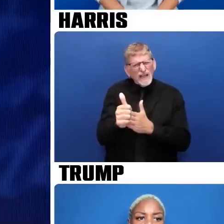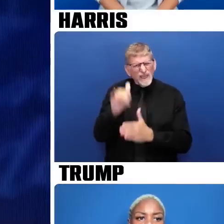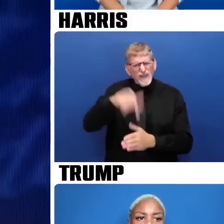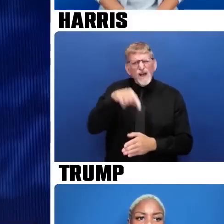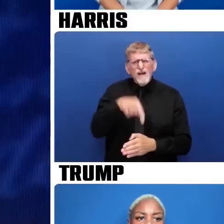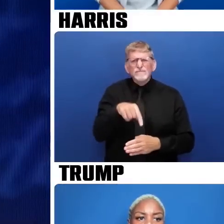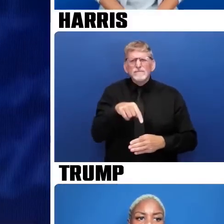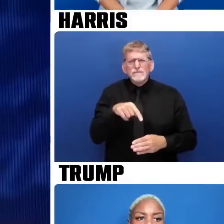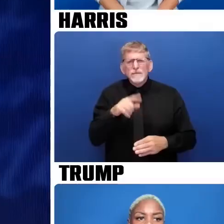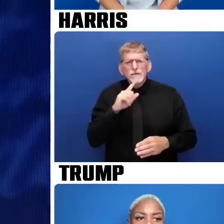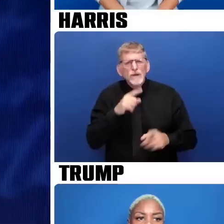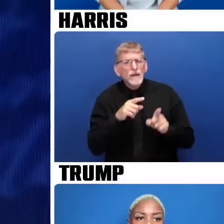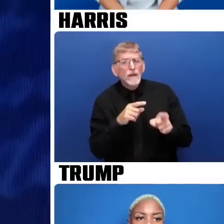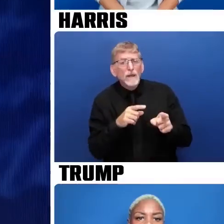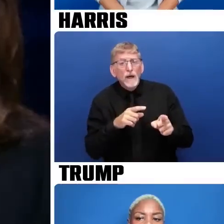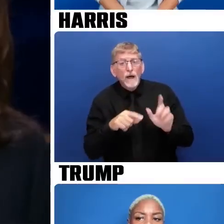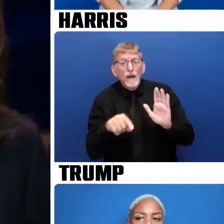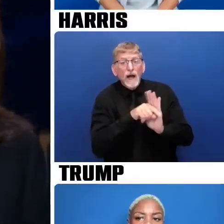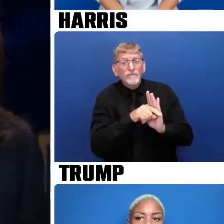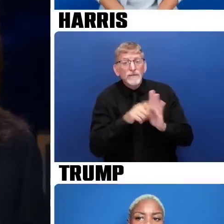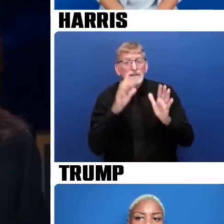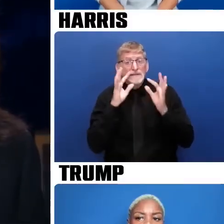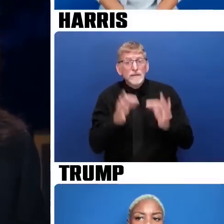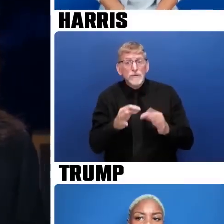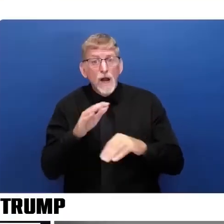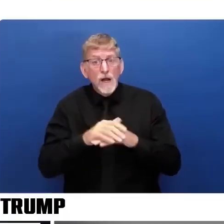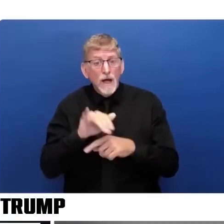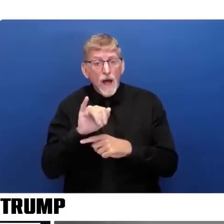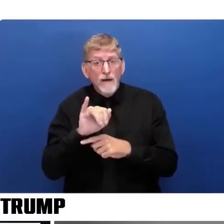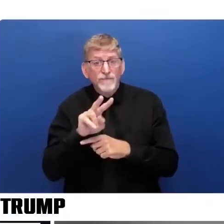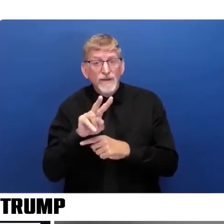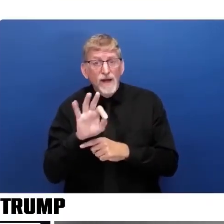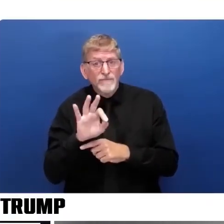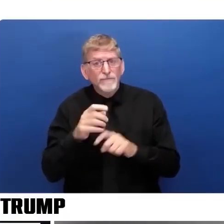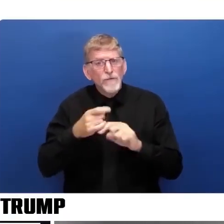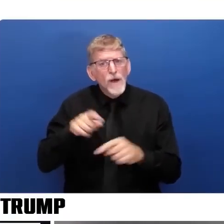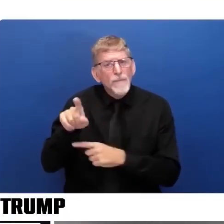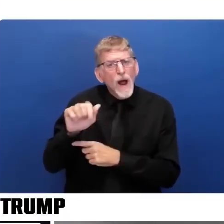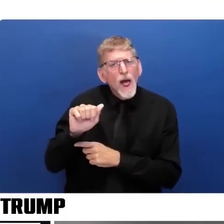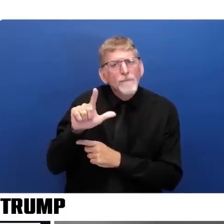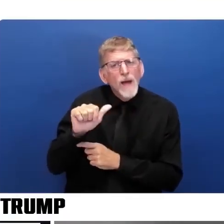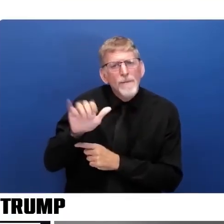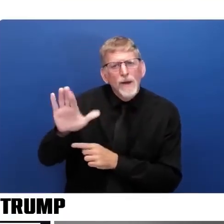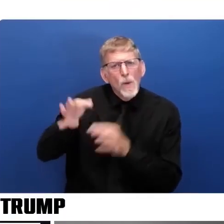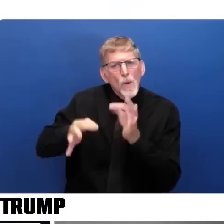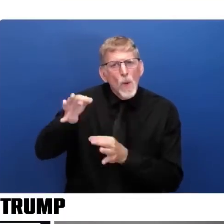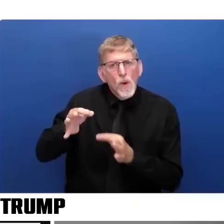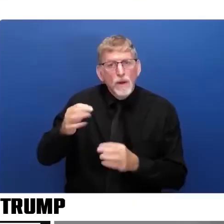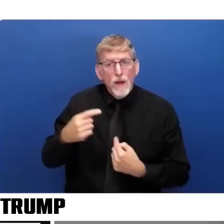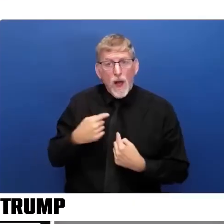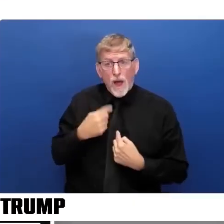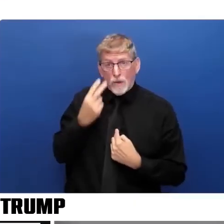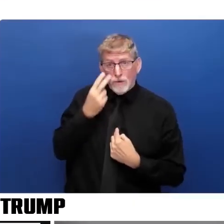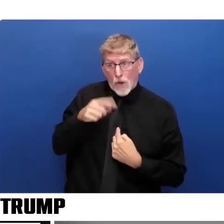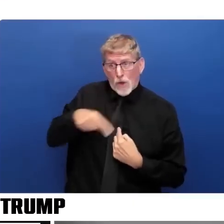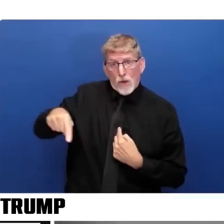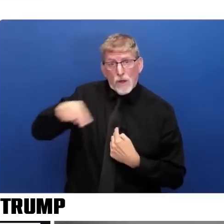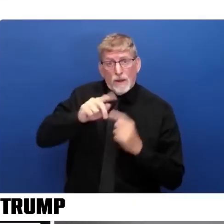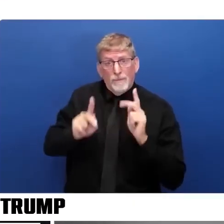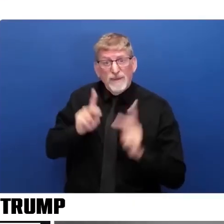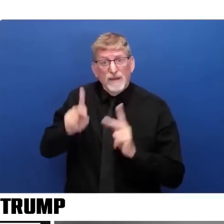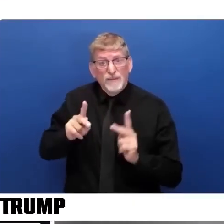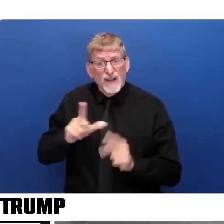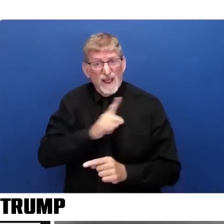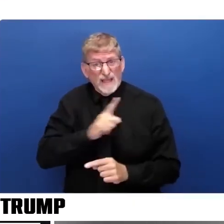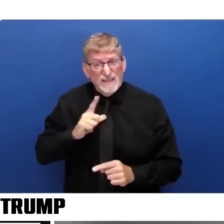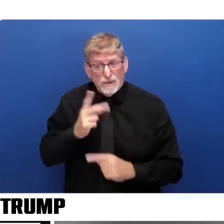very negative decision on IVF from the Alabama courts, I saw the people of Alabama and the legislature 2 days later voted